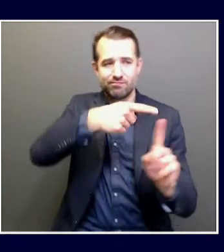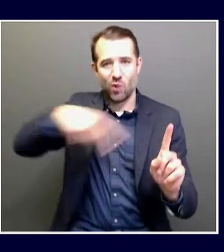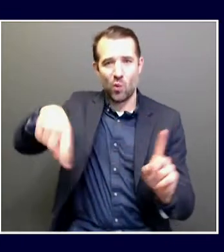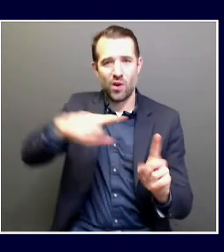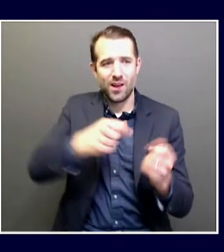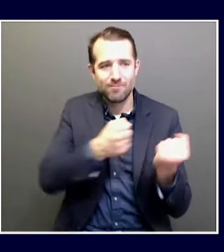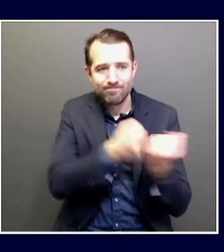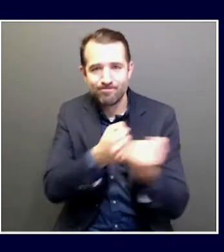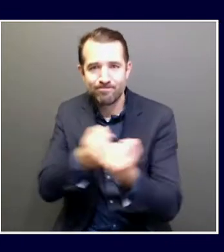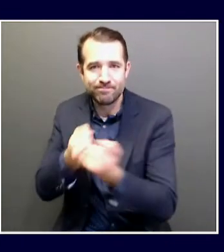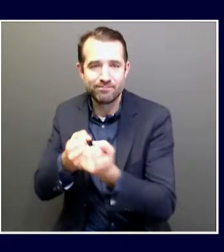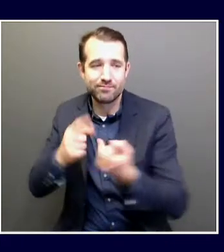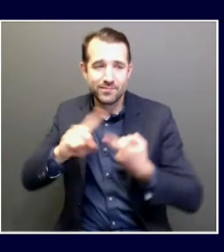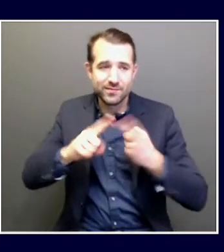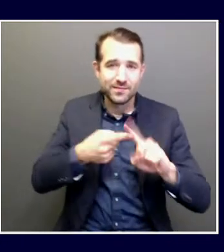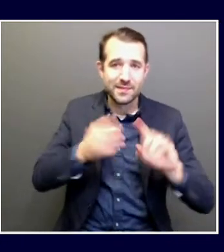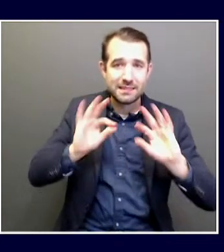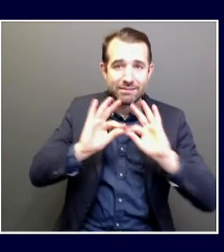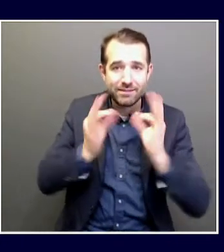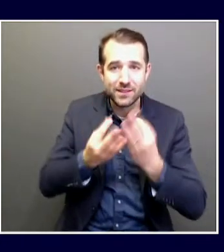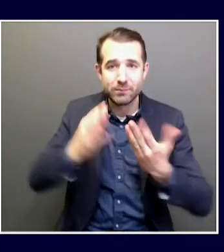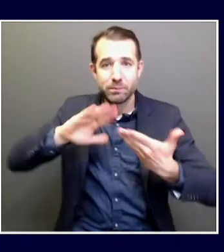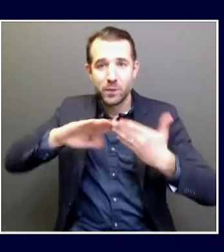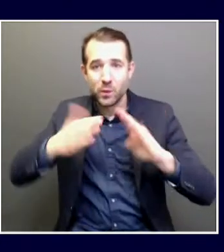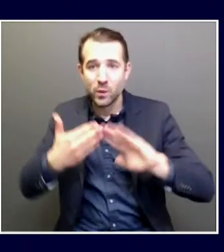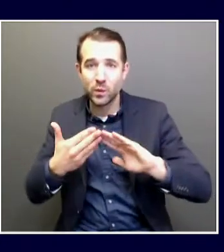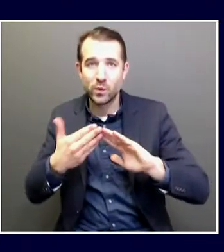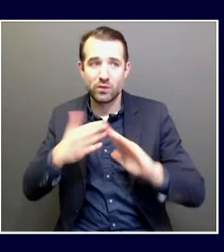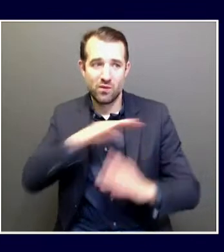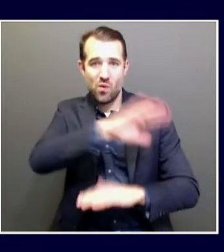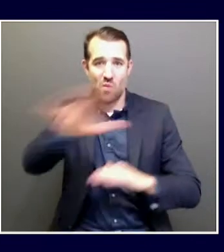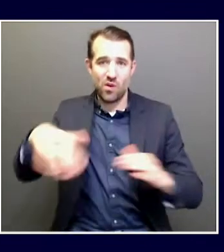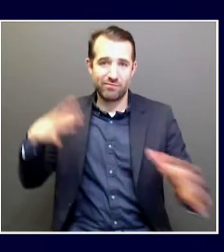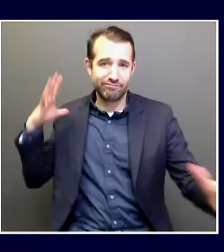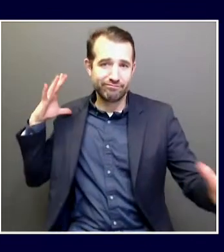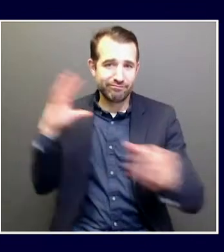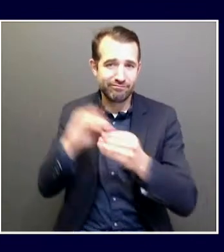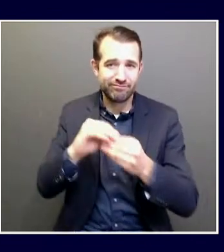communities of all of those who have passed away with COVID-19 this year.